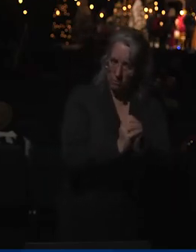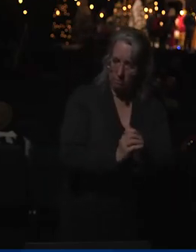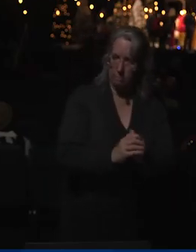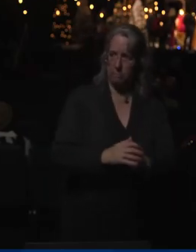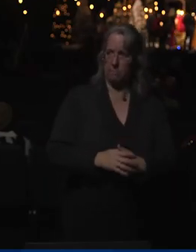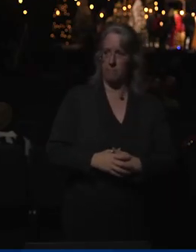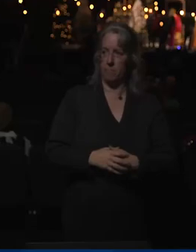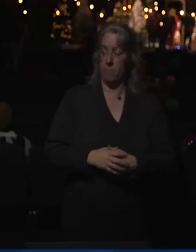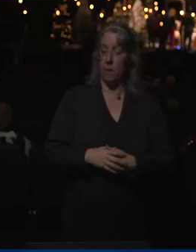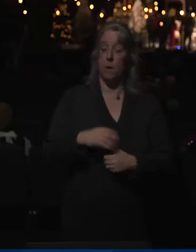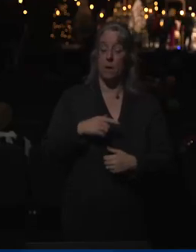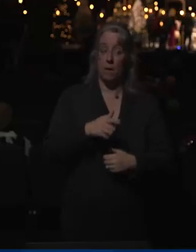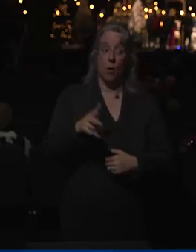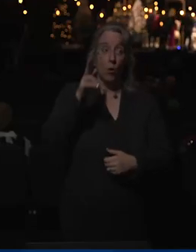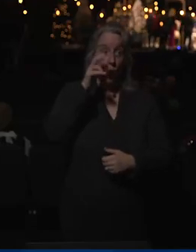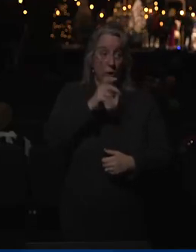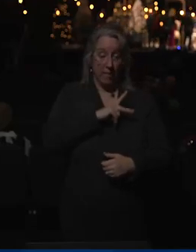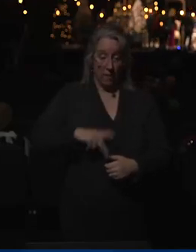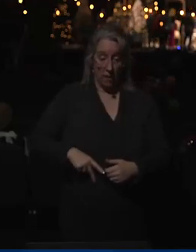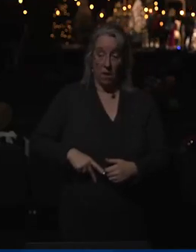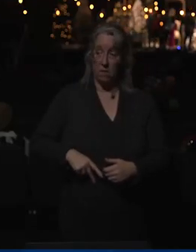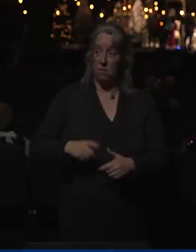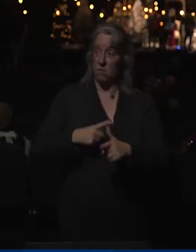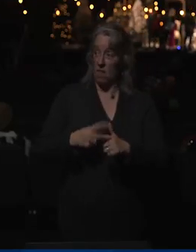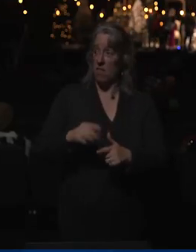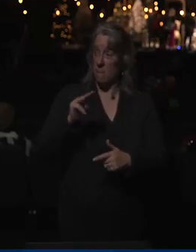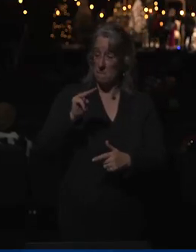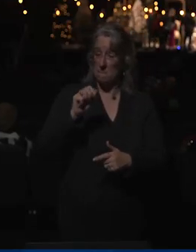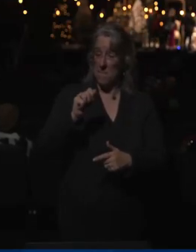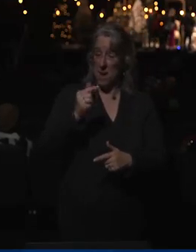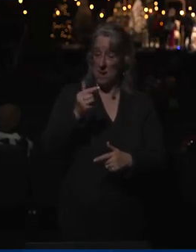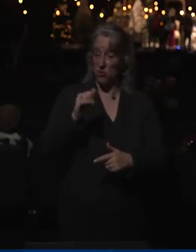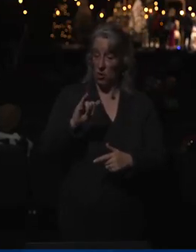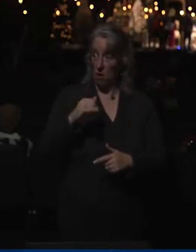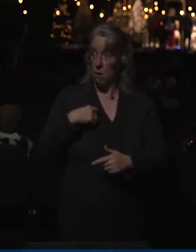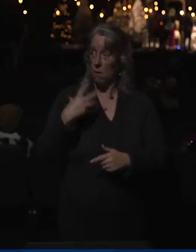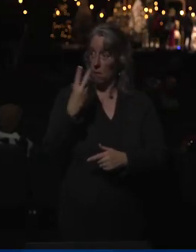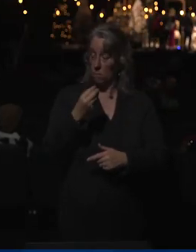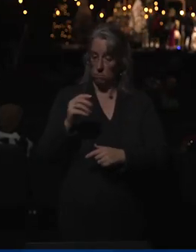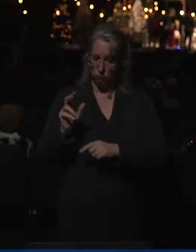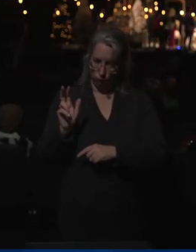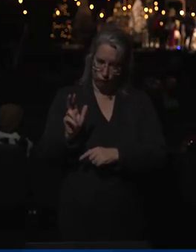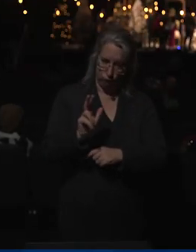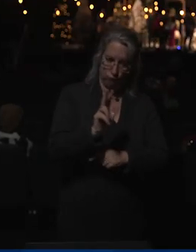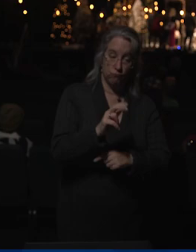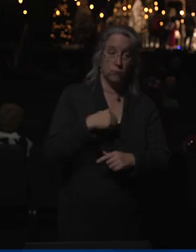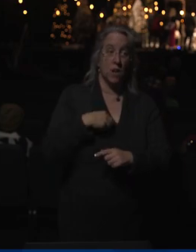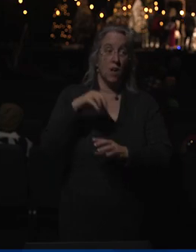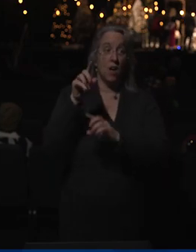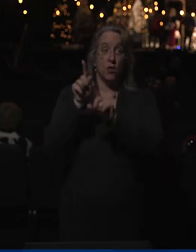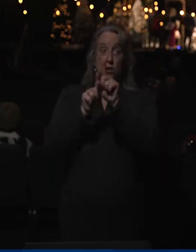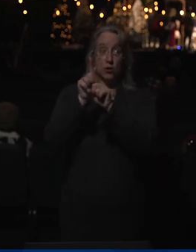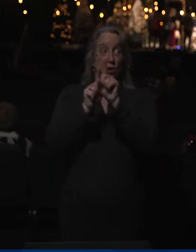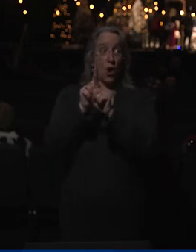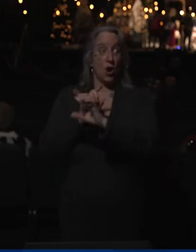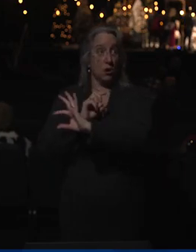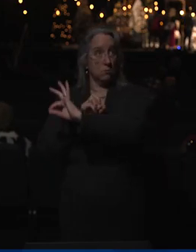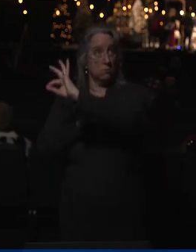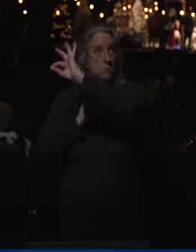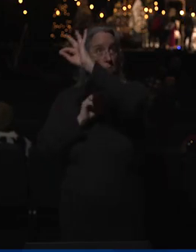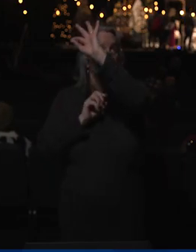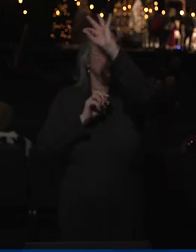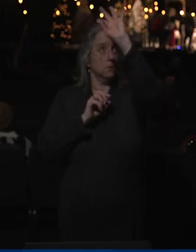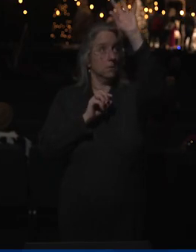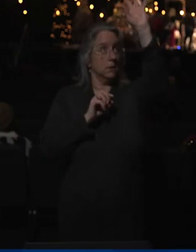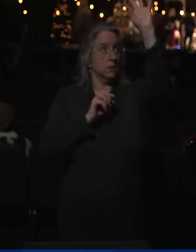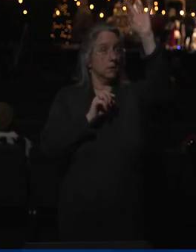After they had heard the king, they went on their way, and the star they had seen when it rose went ahead of them until it stopped over the place